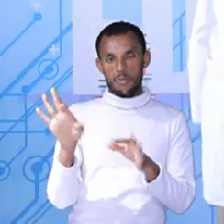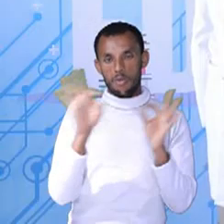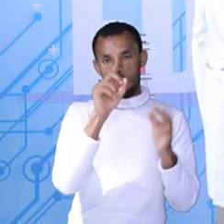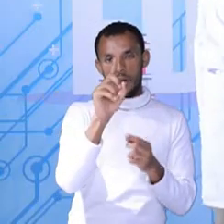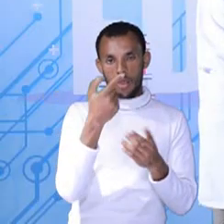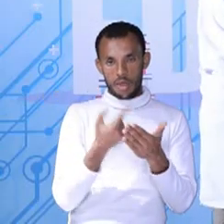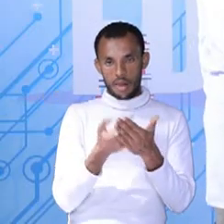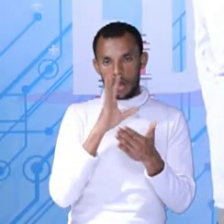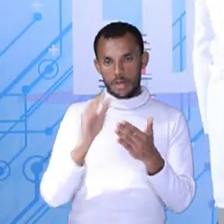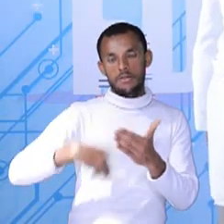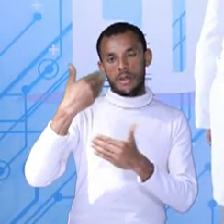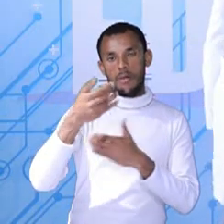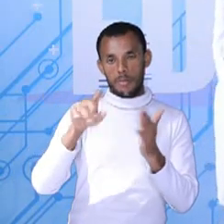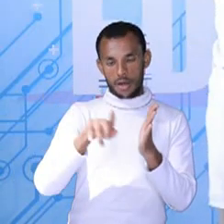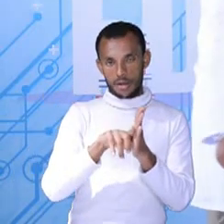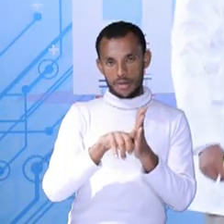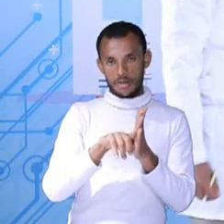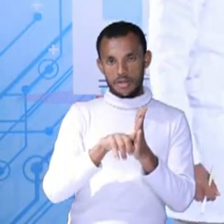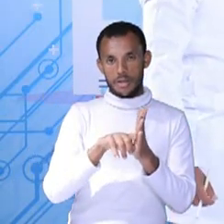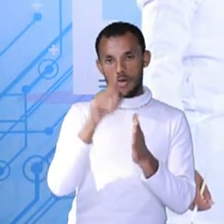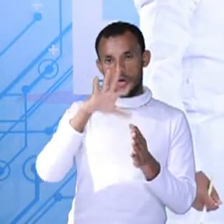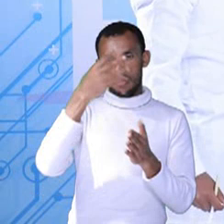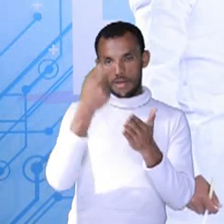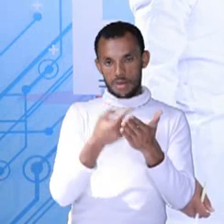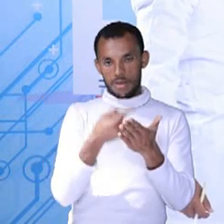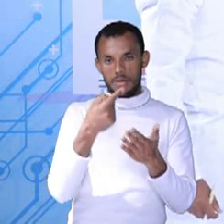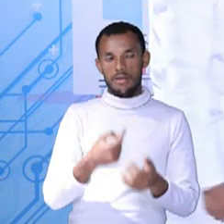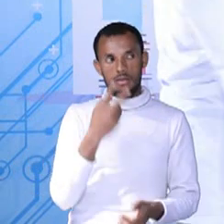here, and then minus, you put 0. So you will have this one.